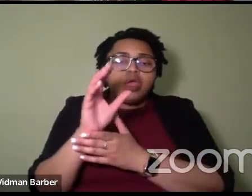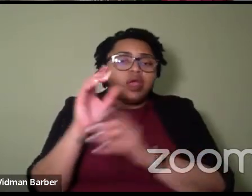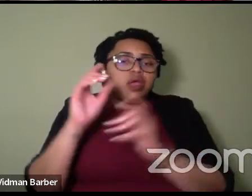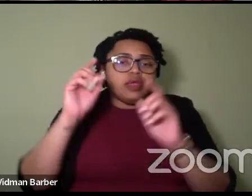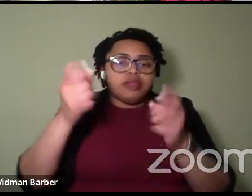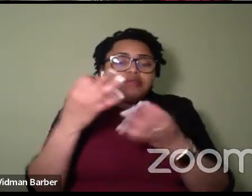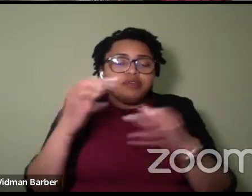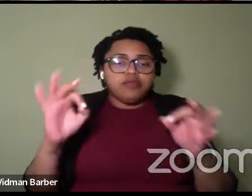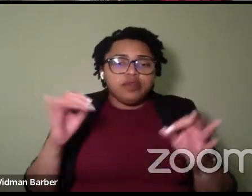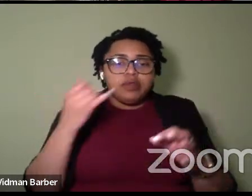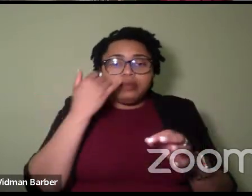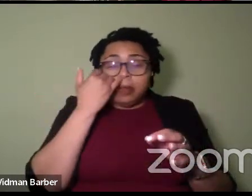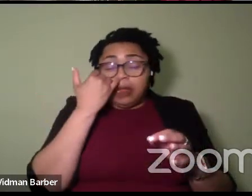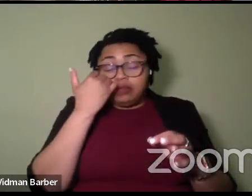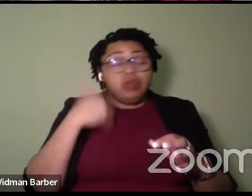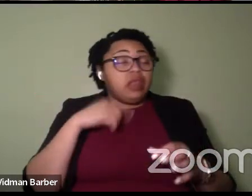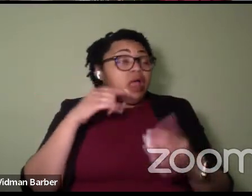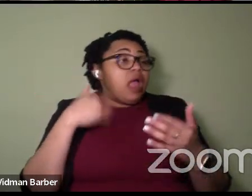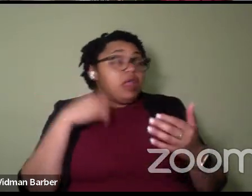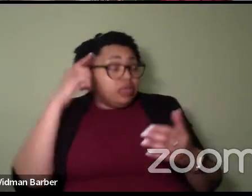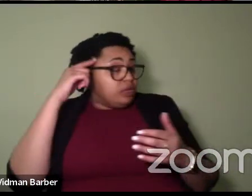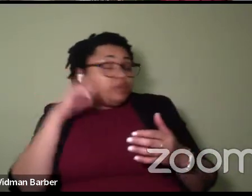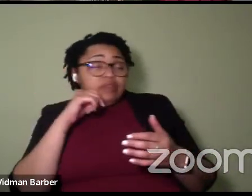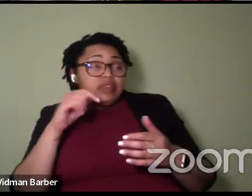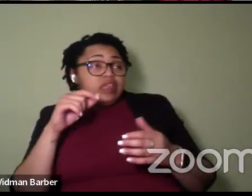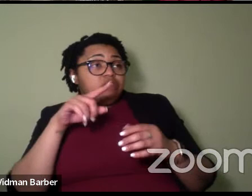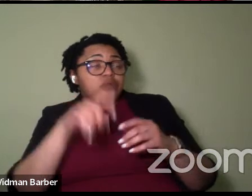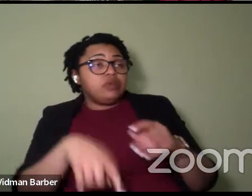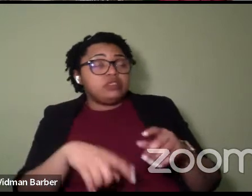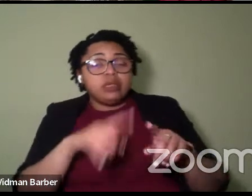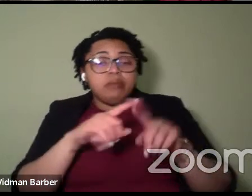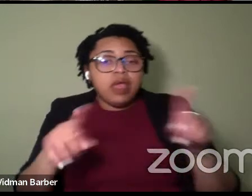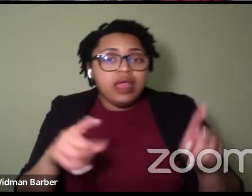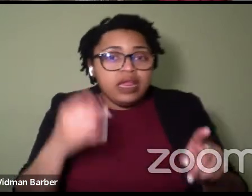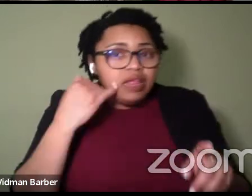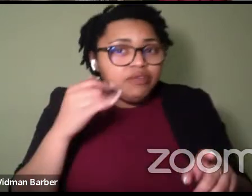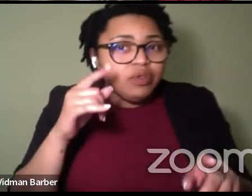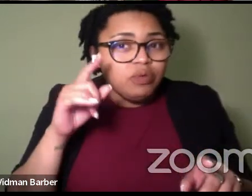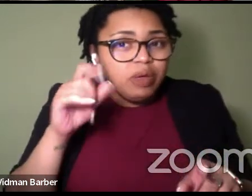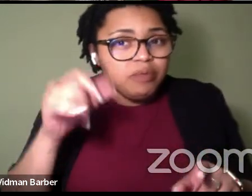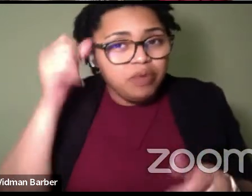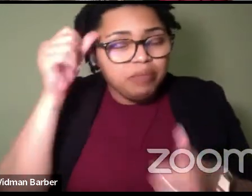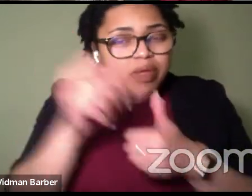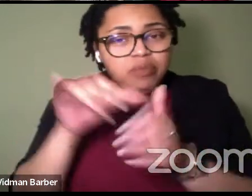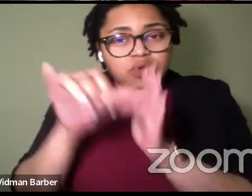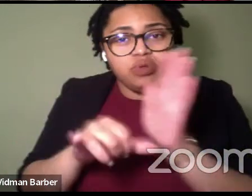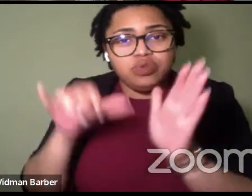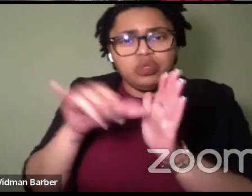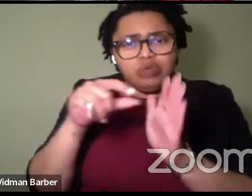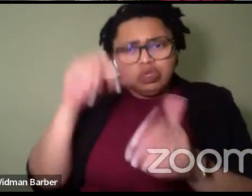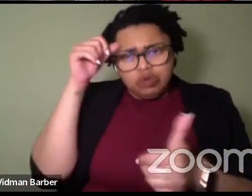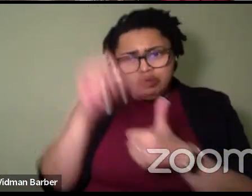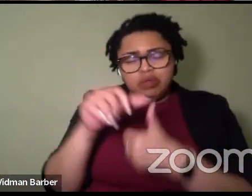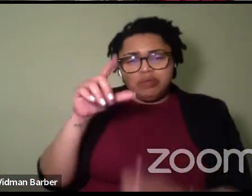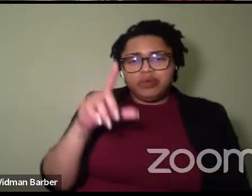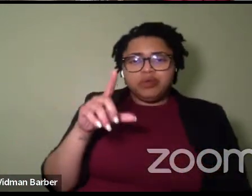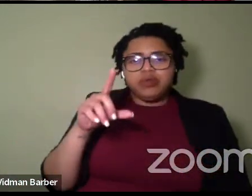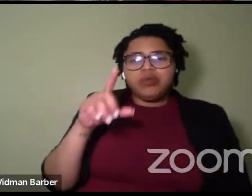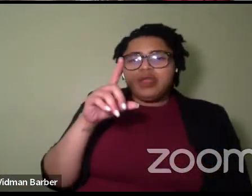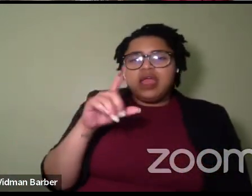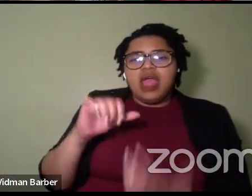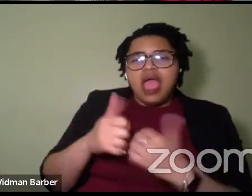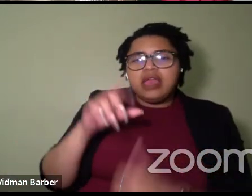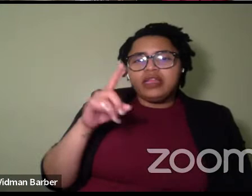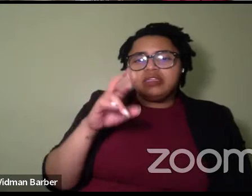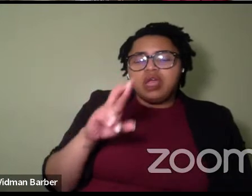YouTube, if you remember, is how Dr. Montgomery defined hope. What did she say? I said it a